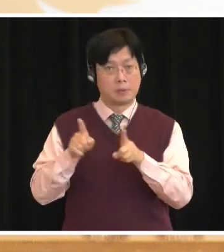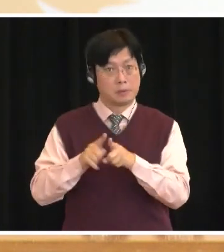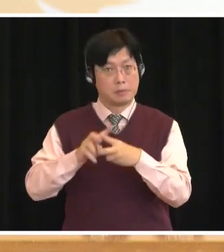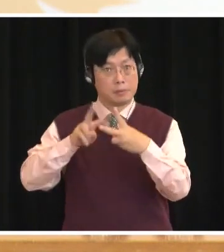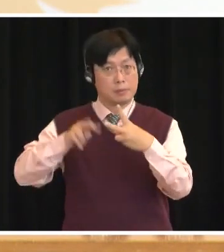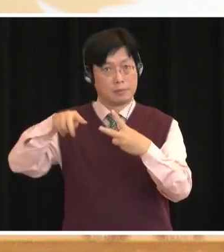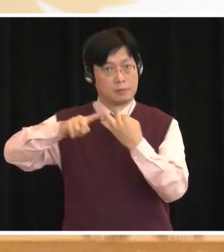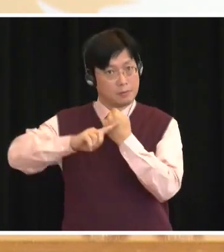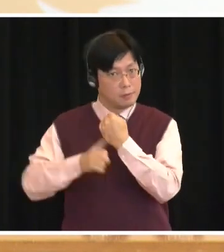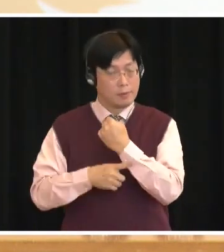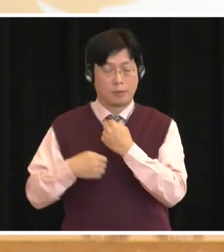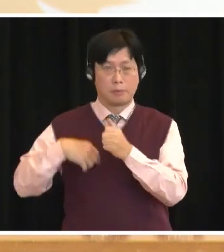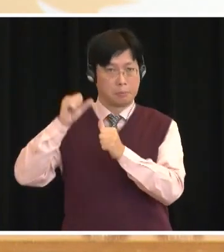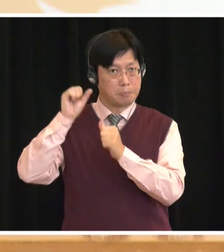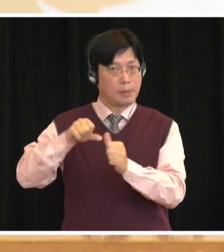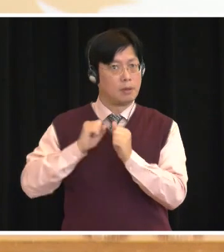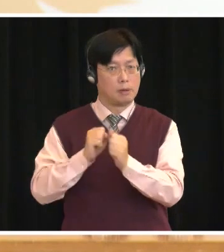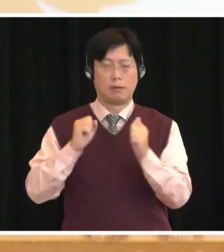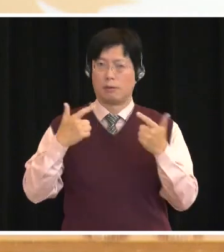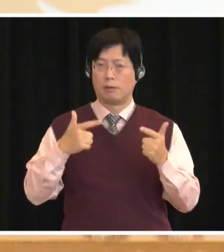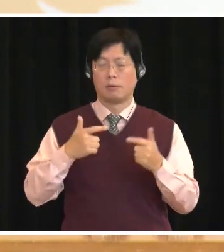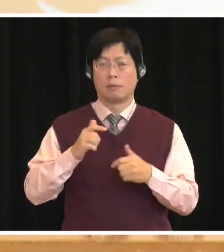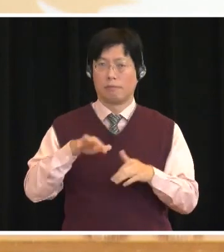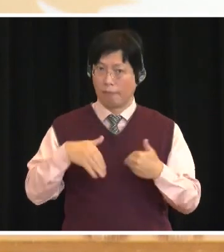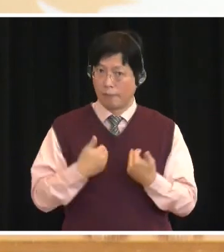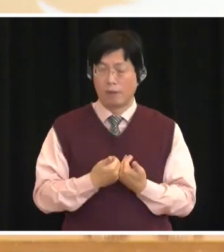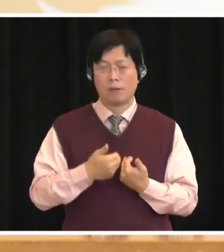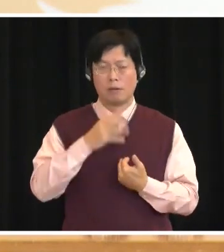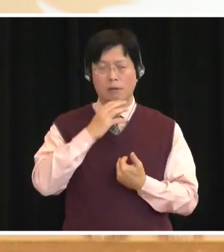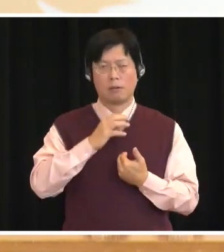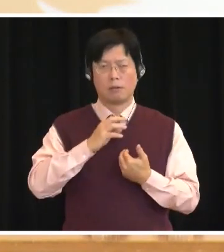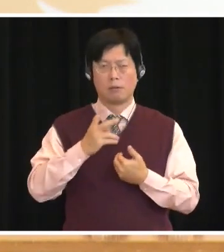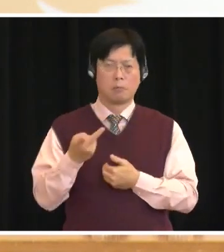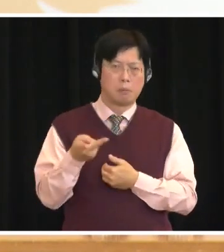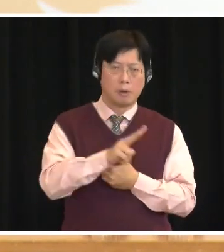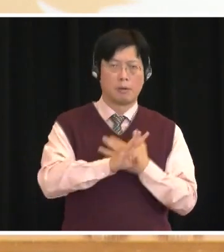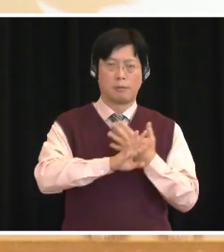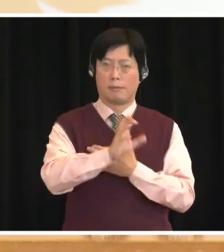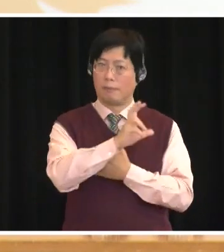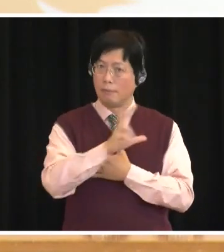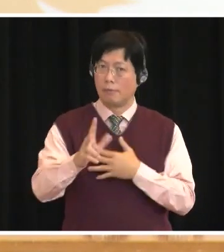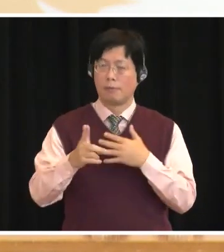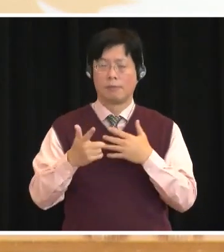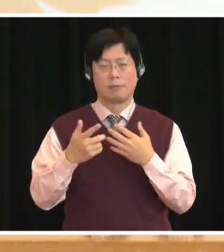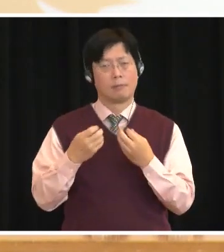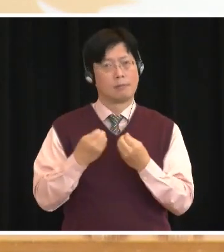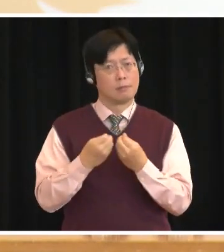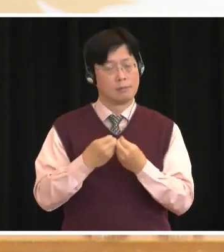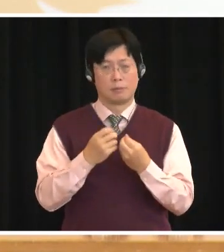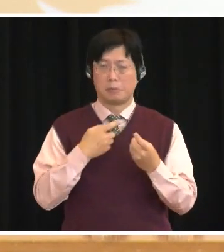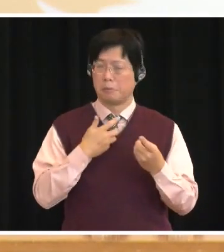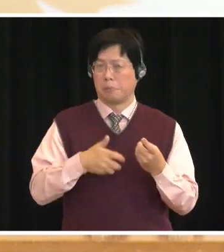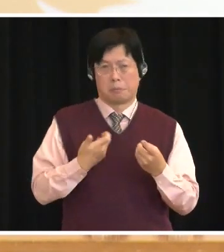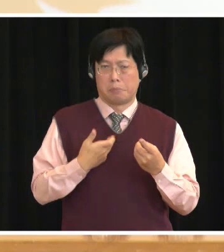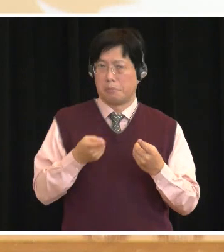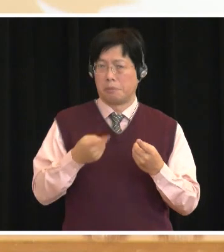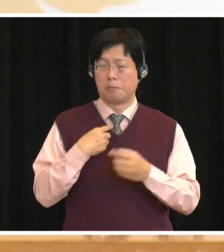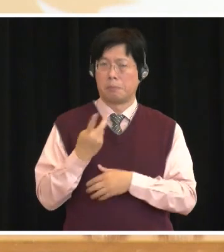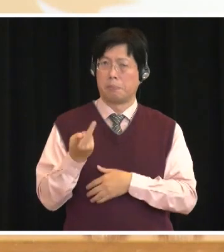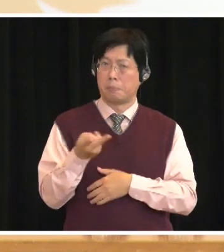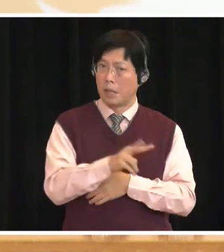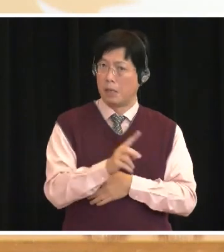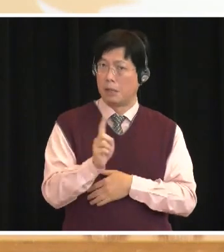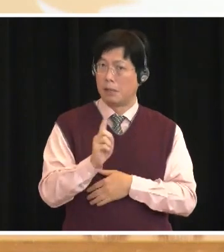in other ways, although it's not clear what kind of ways are exactly applied to